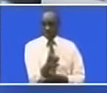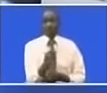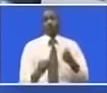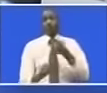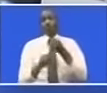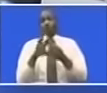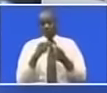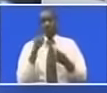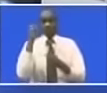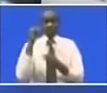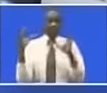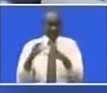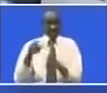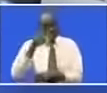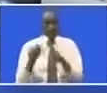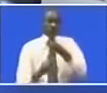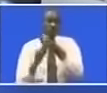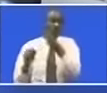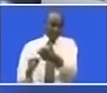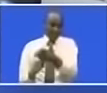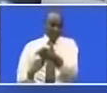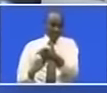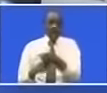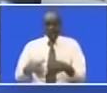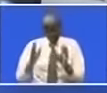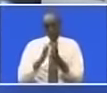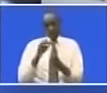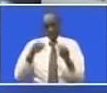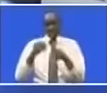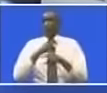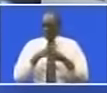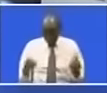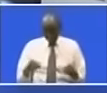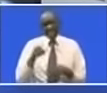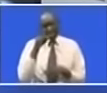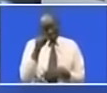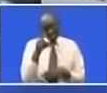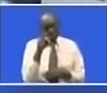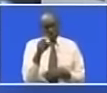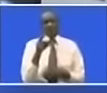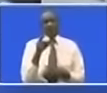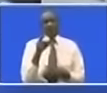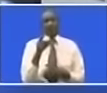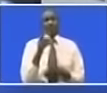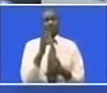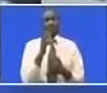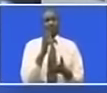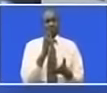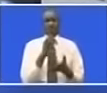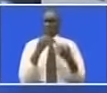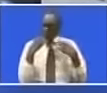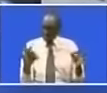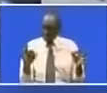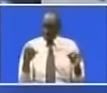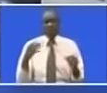sponsored by the political parties, but still. It is highly individualistic. People have